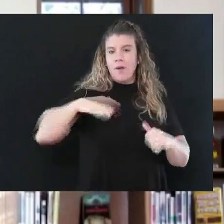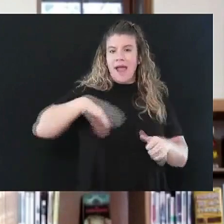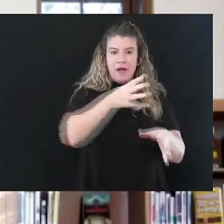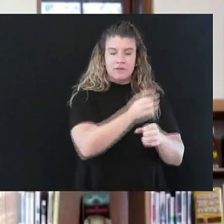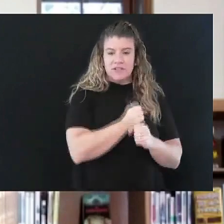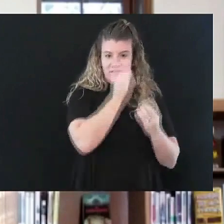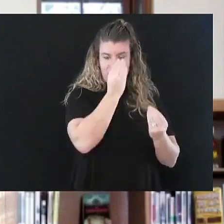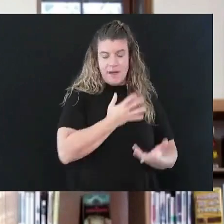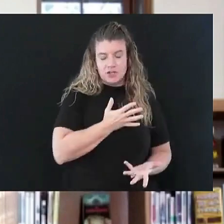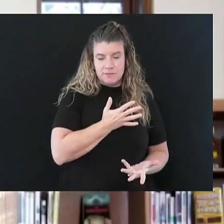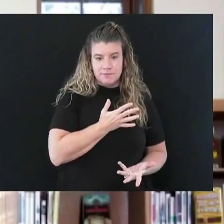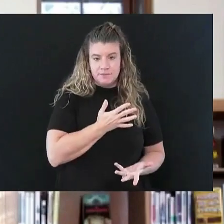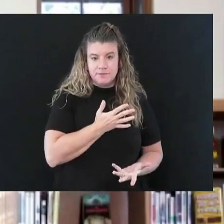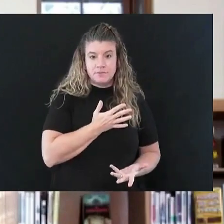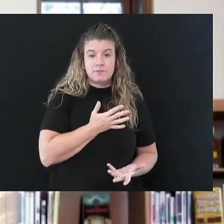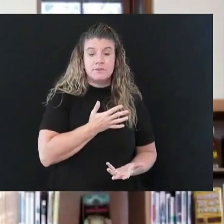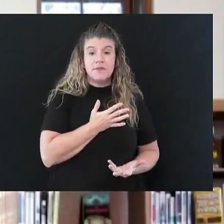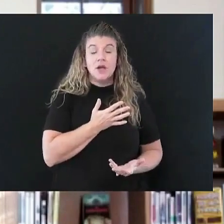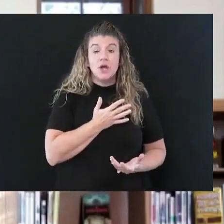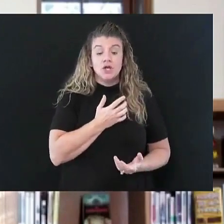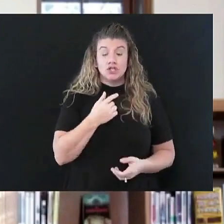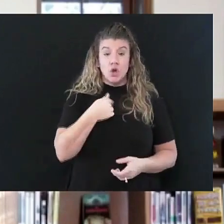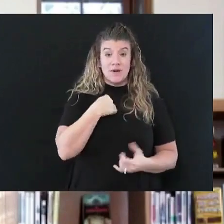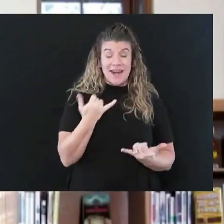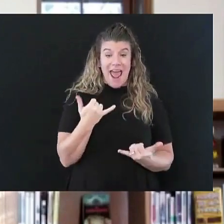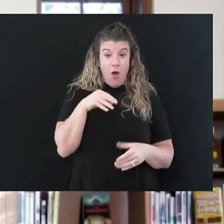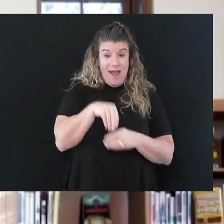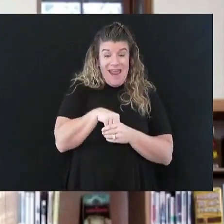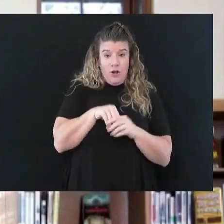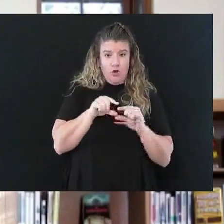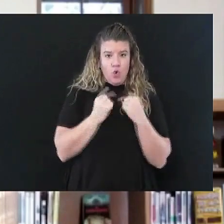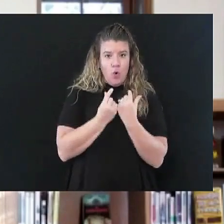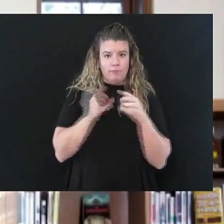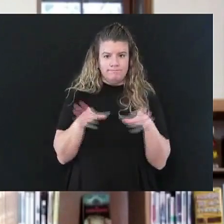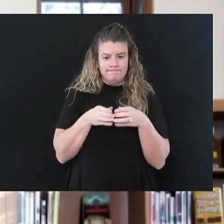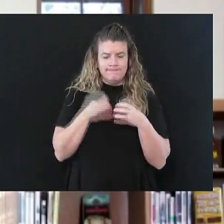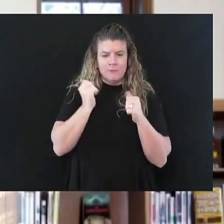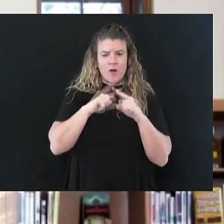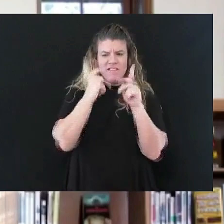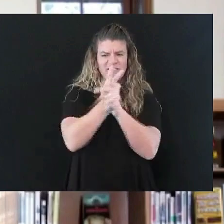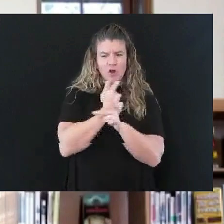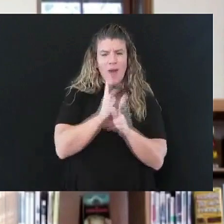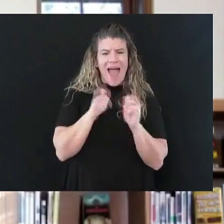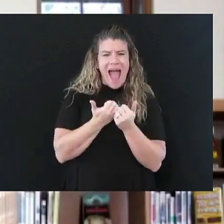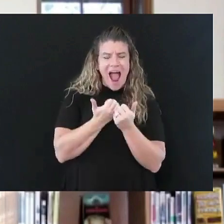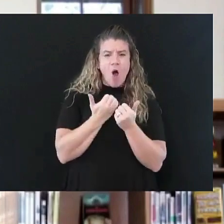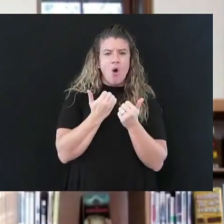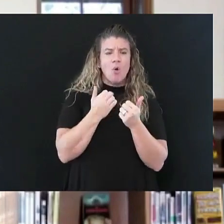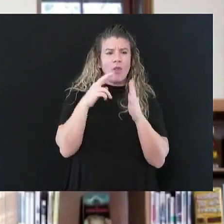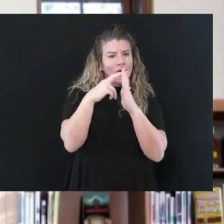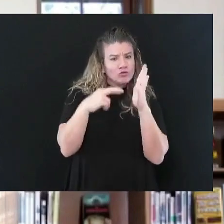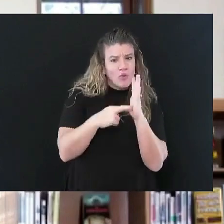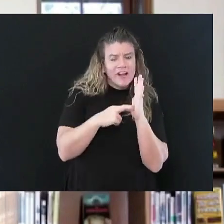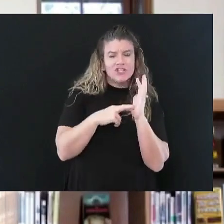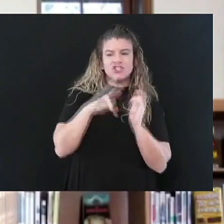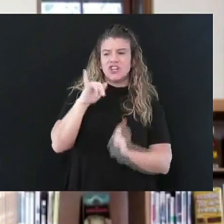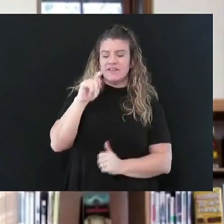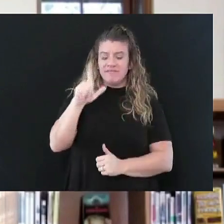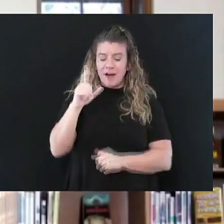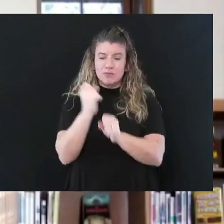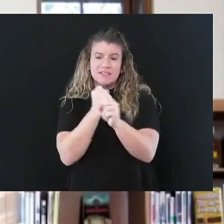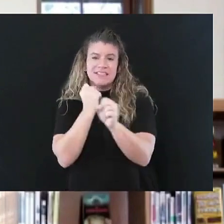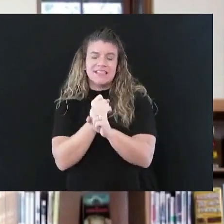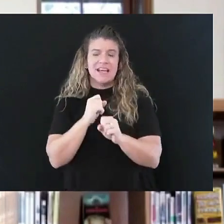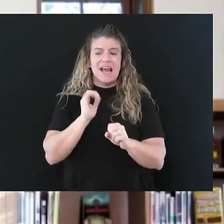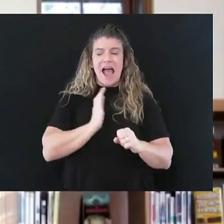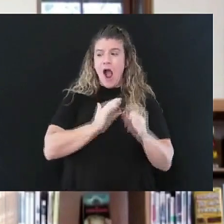level. So we internally have been discussing ways of how maybe at vital registration or at our own level,